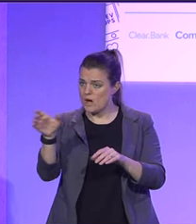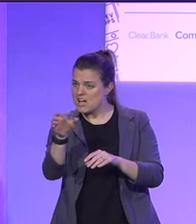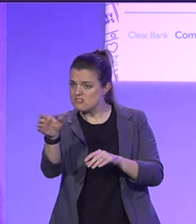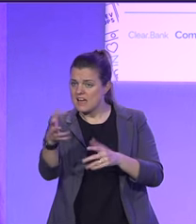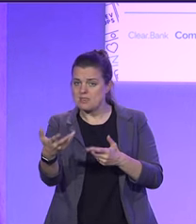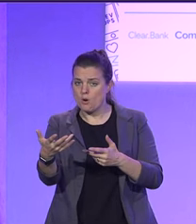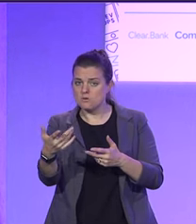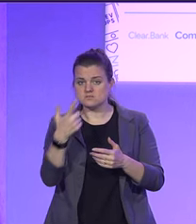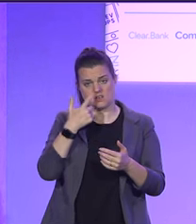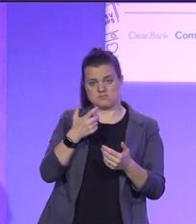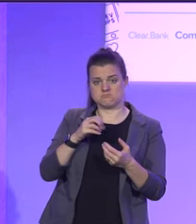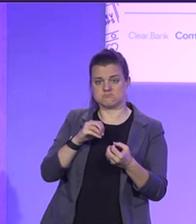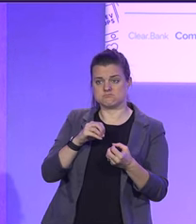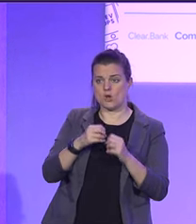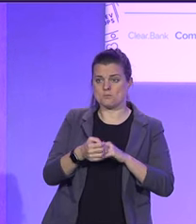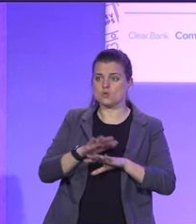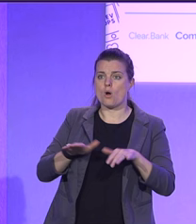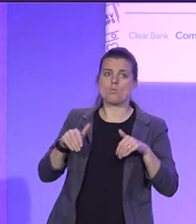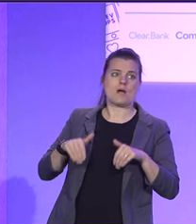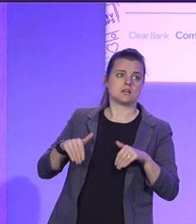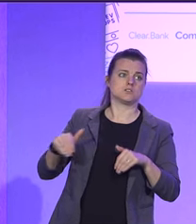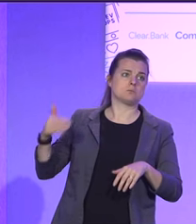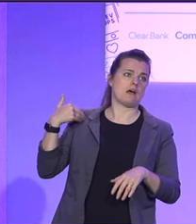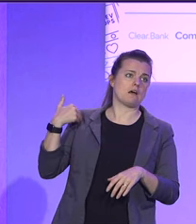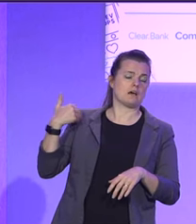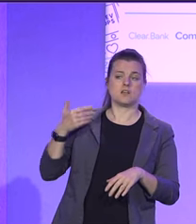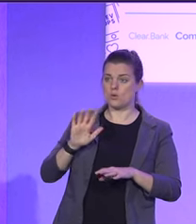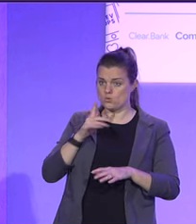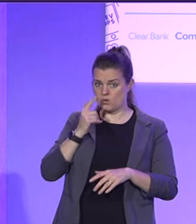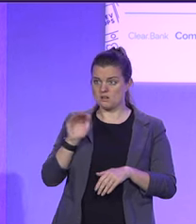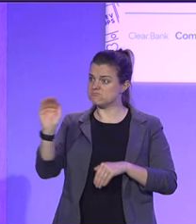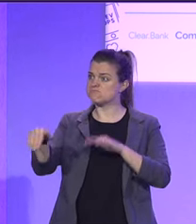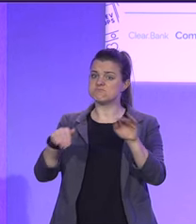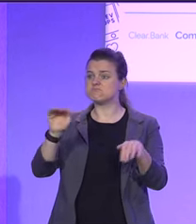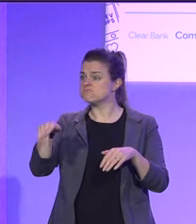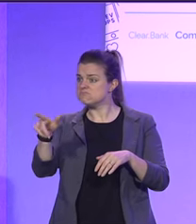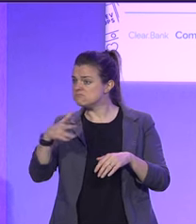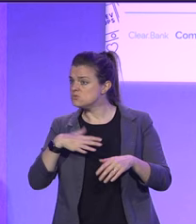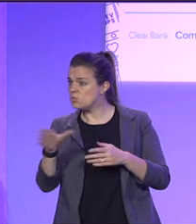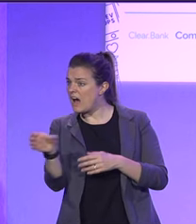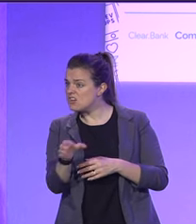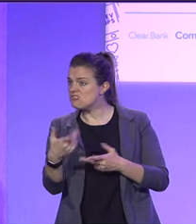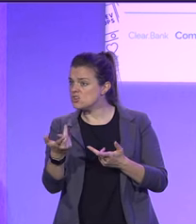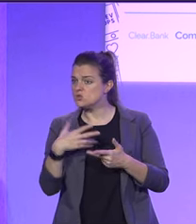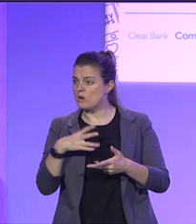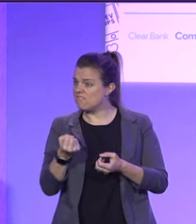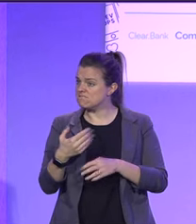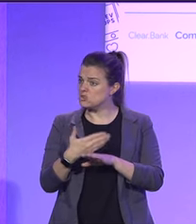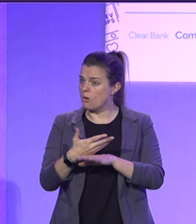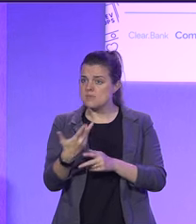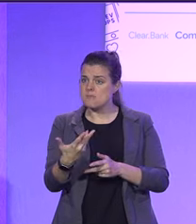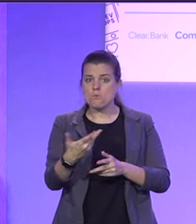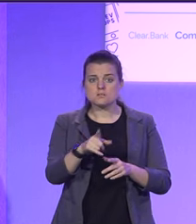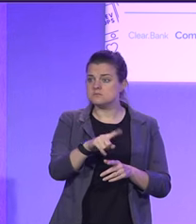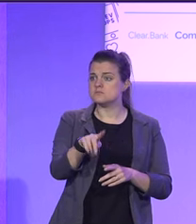if they have a job is just as bad as asking to lend money from a family member. But companies actually give their employees